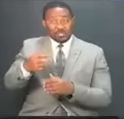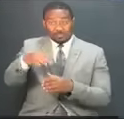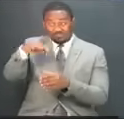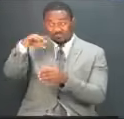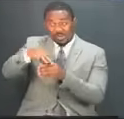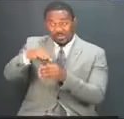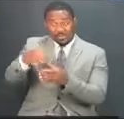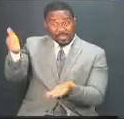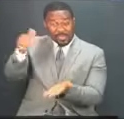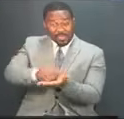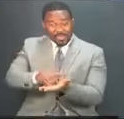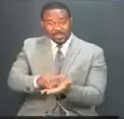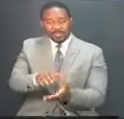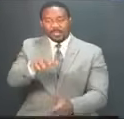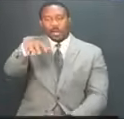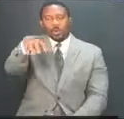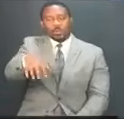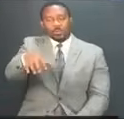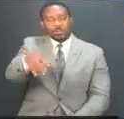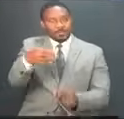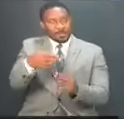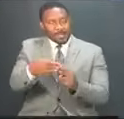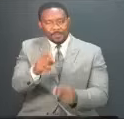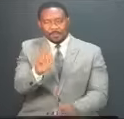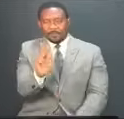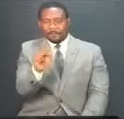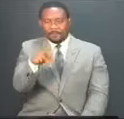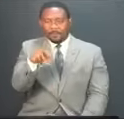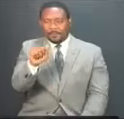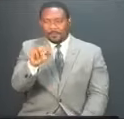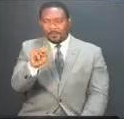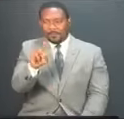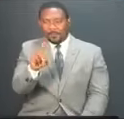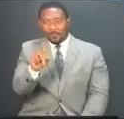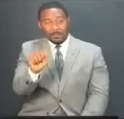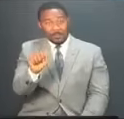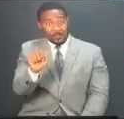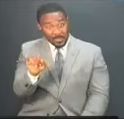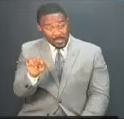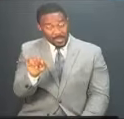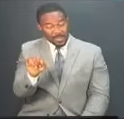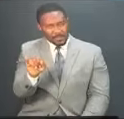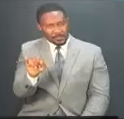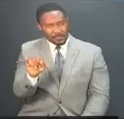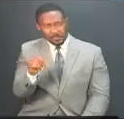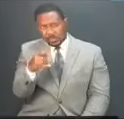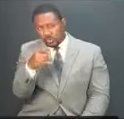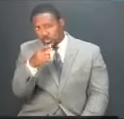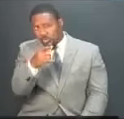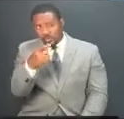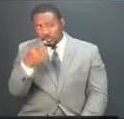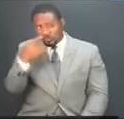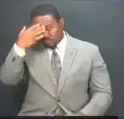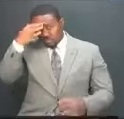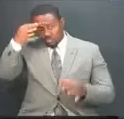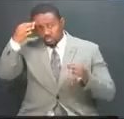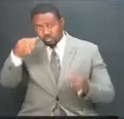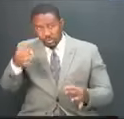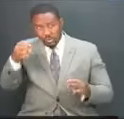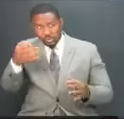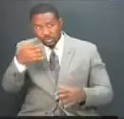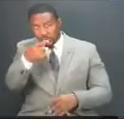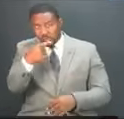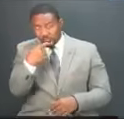parliamentary elections. And in your ruling, according to them, you had indicated